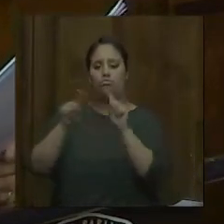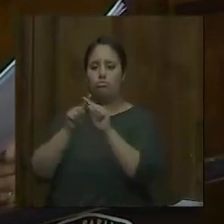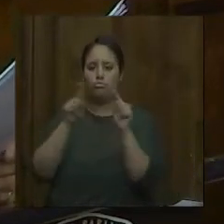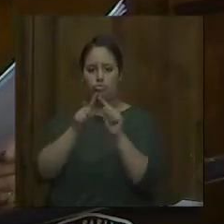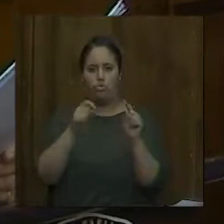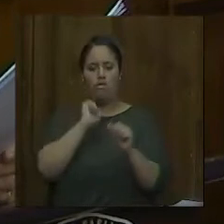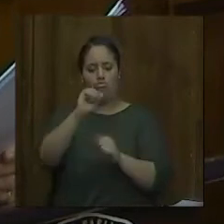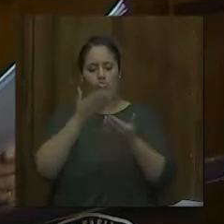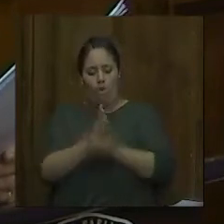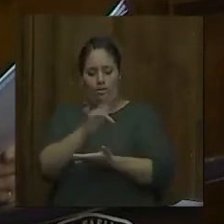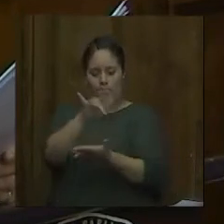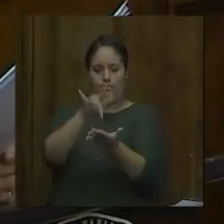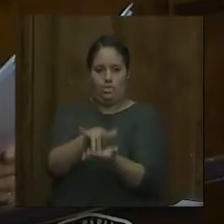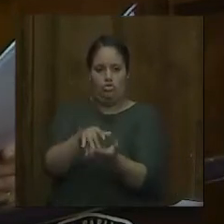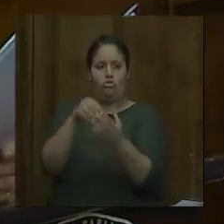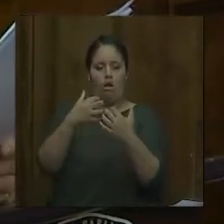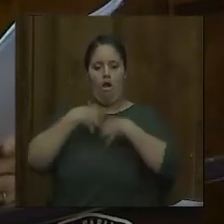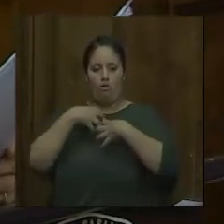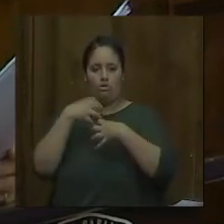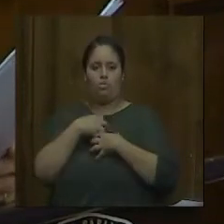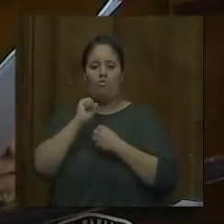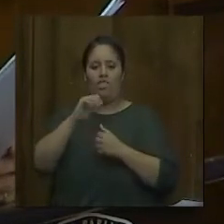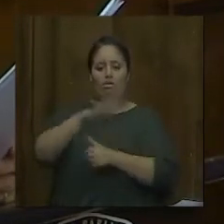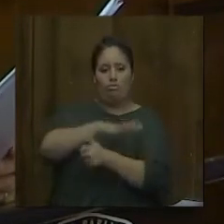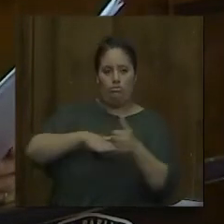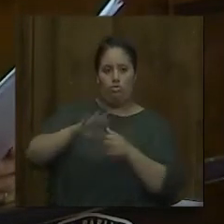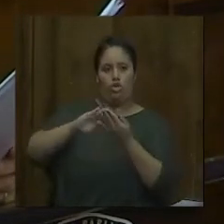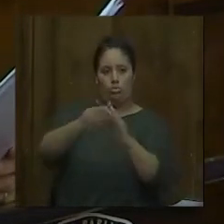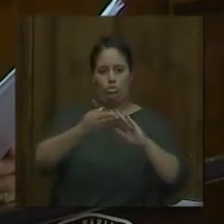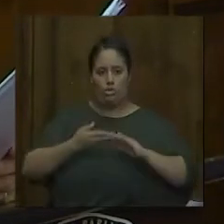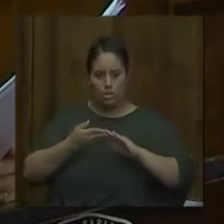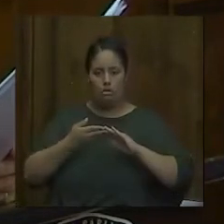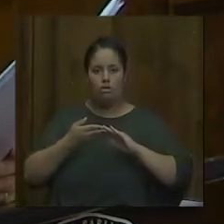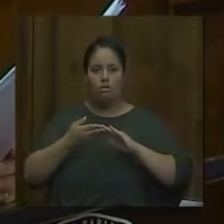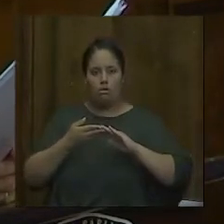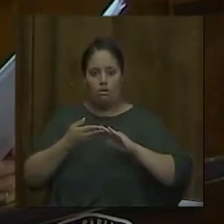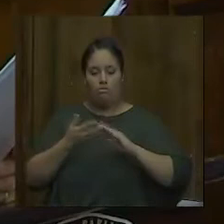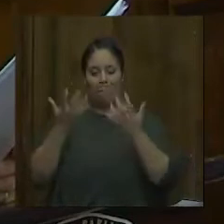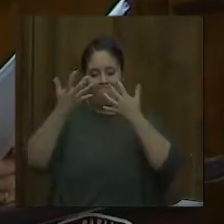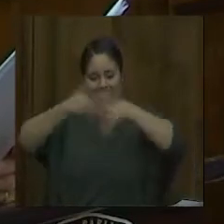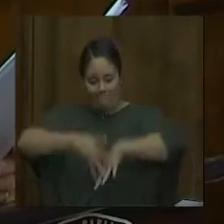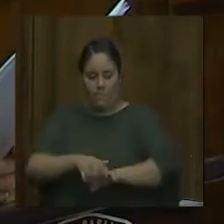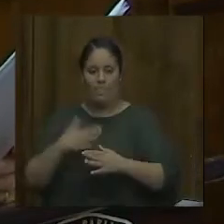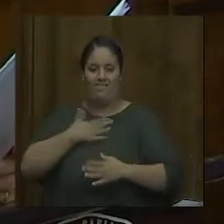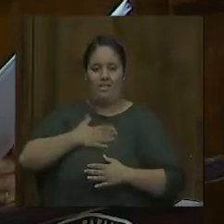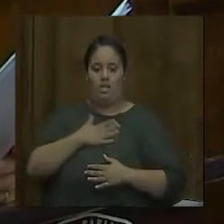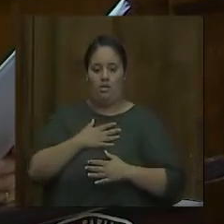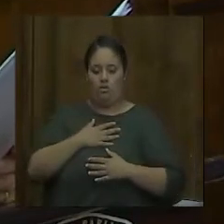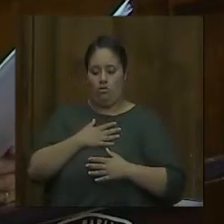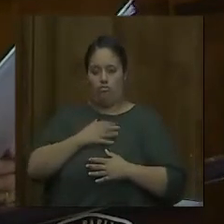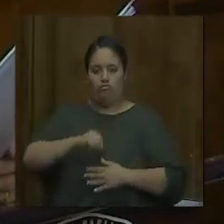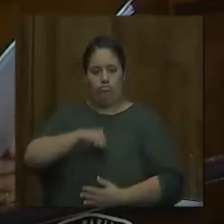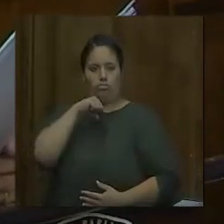their rightful place in taking ownership of their circumstances and communities, which inculcates a sense of belonging,